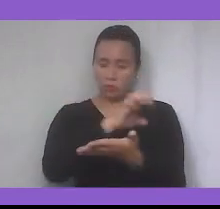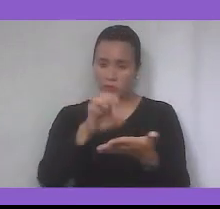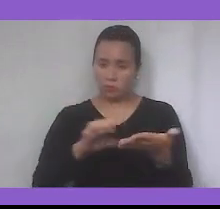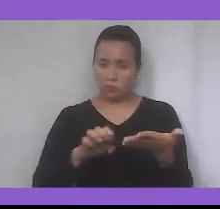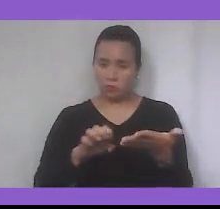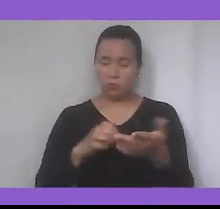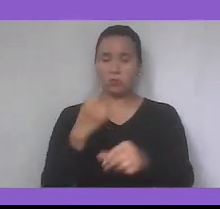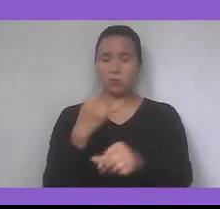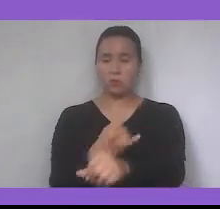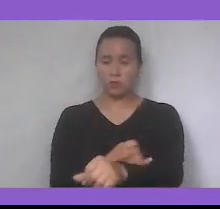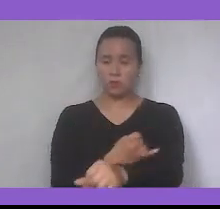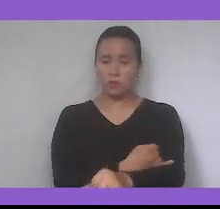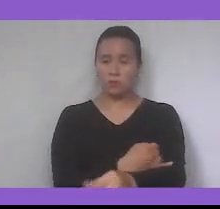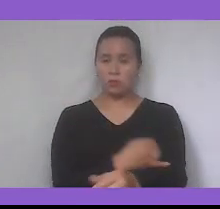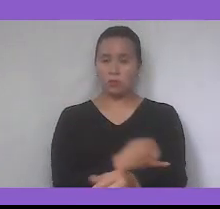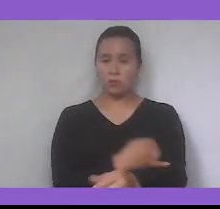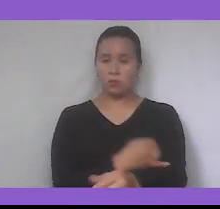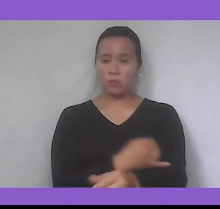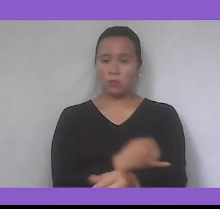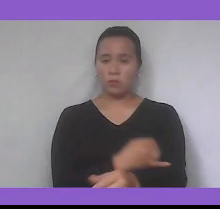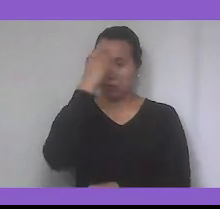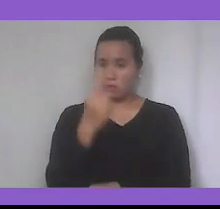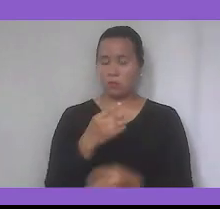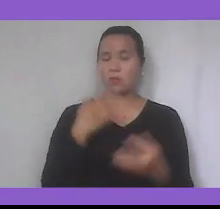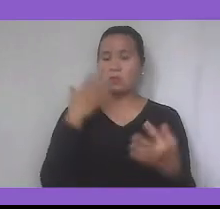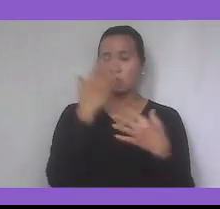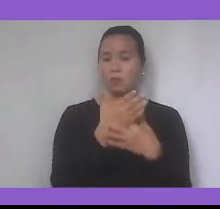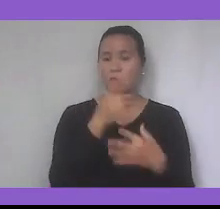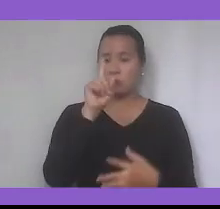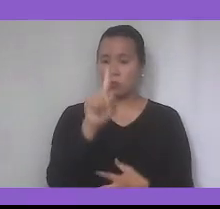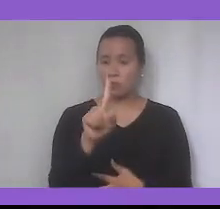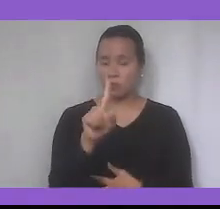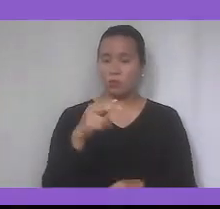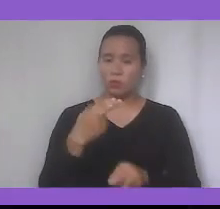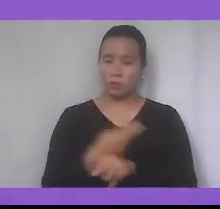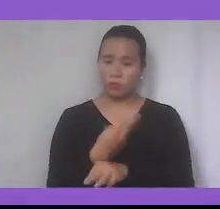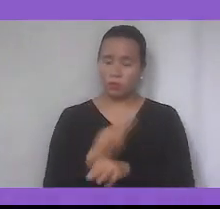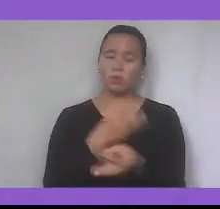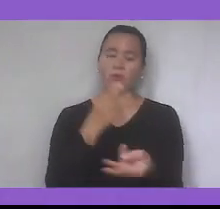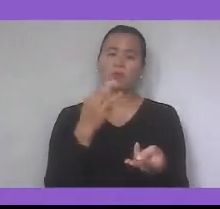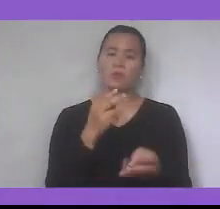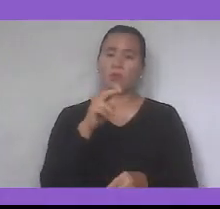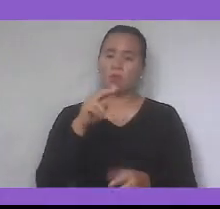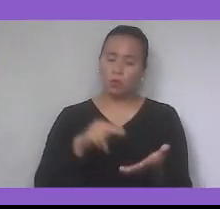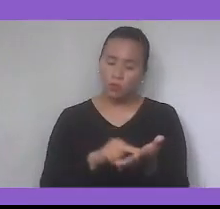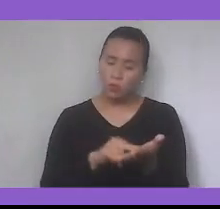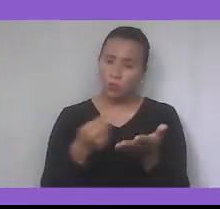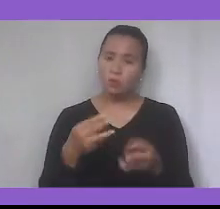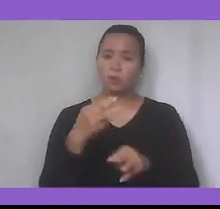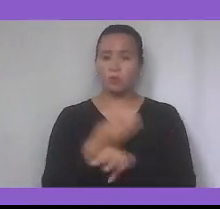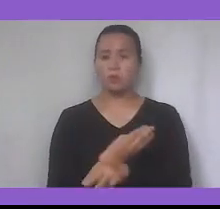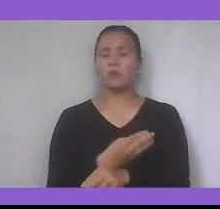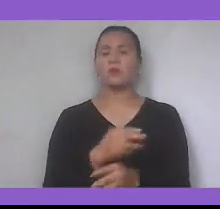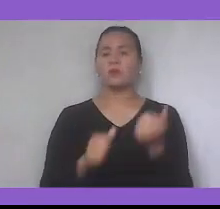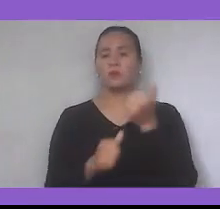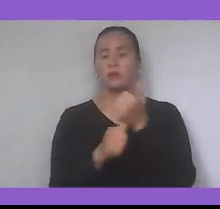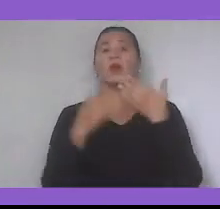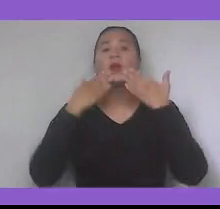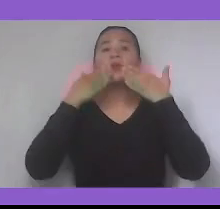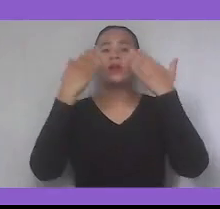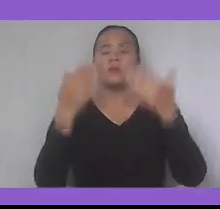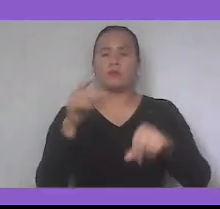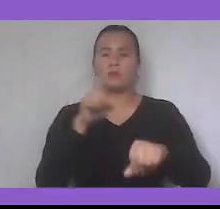their writing skills through dictate and editor. Increase math understanding through